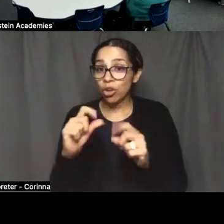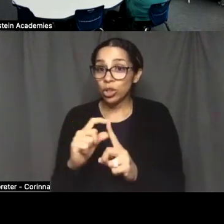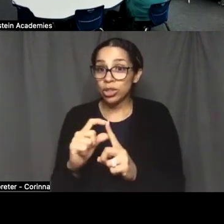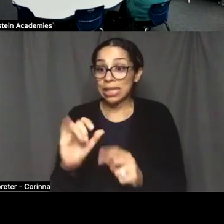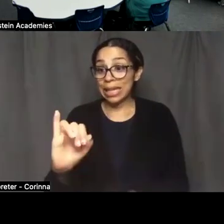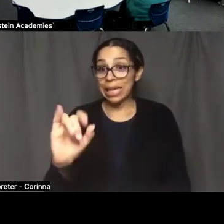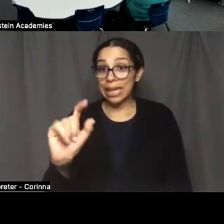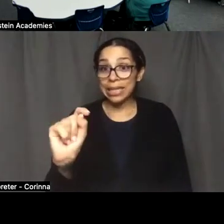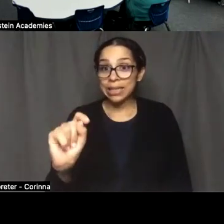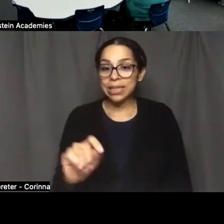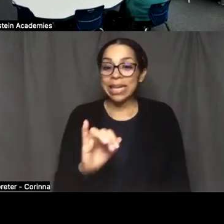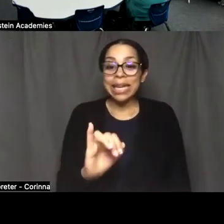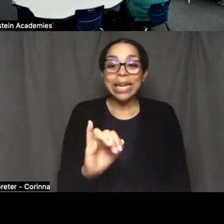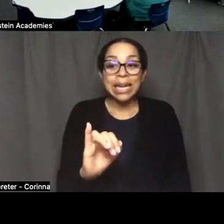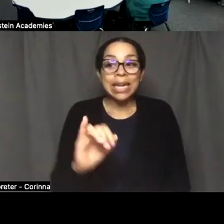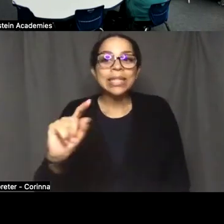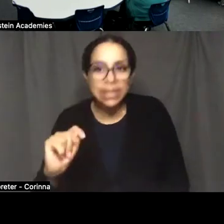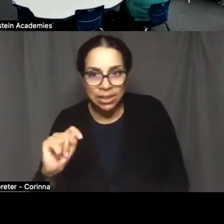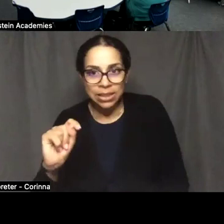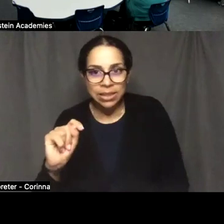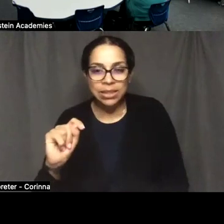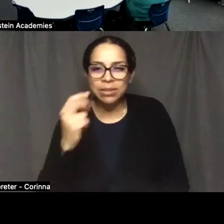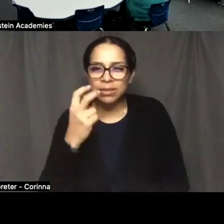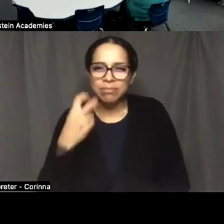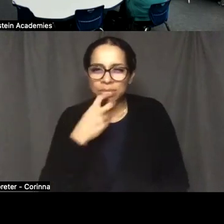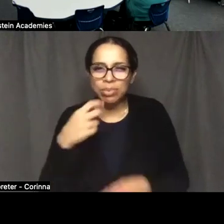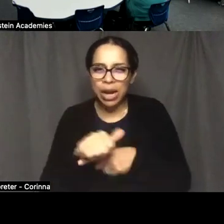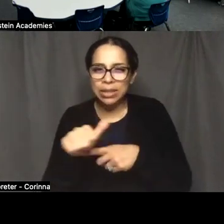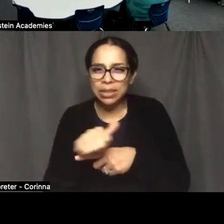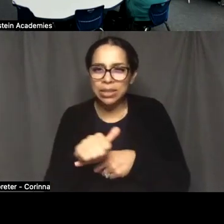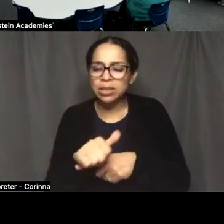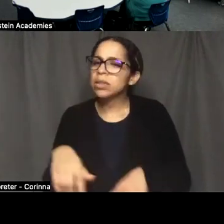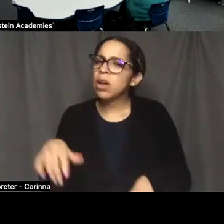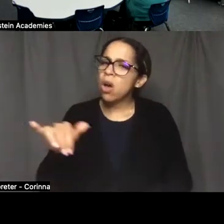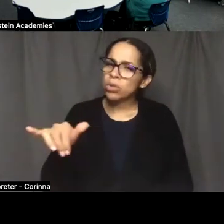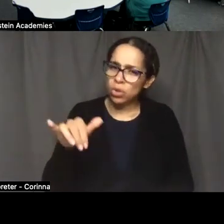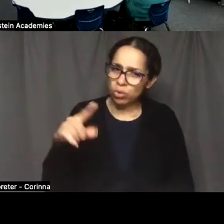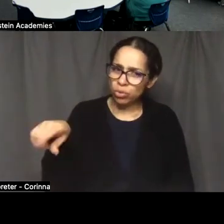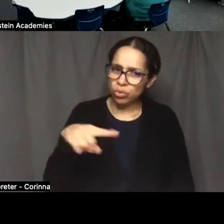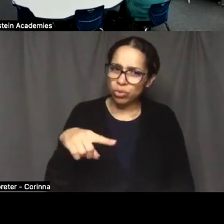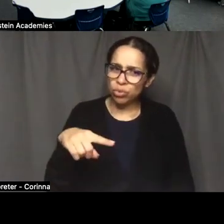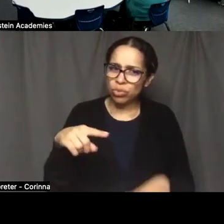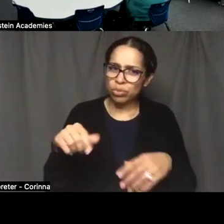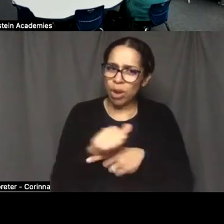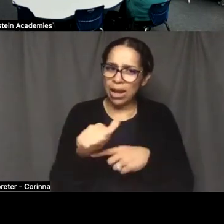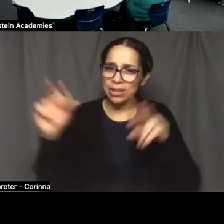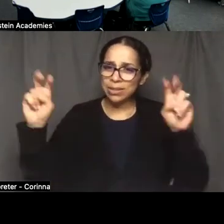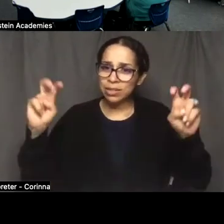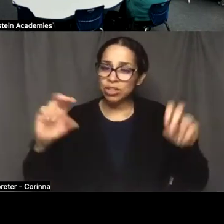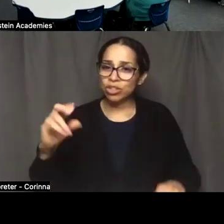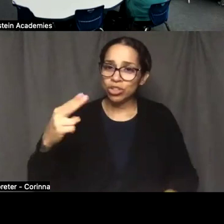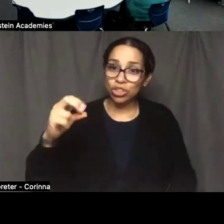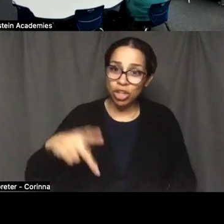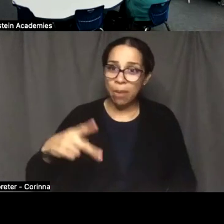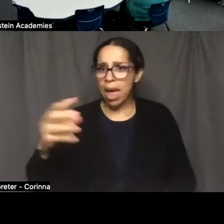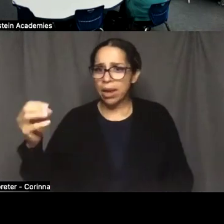right? And so you could show them. We also do you guys do chop and mop in Yeah, so kindergarten? you might see your kids to, at least in